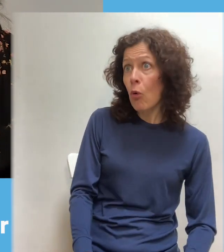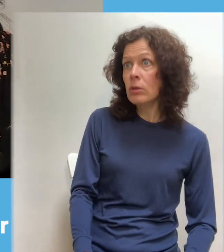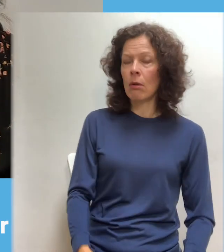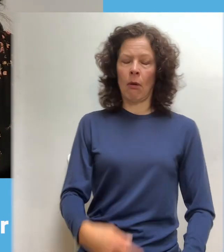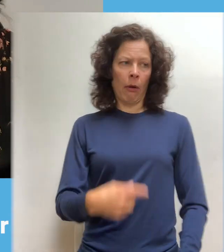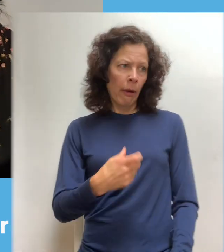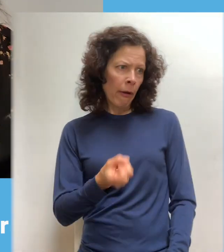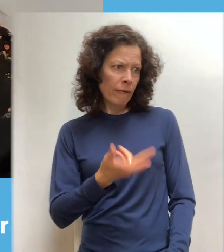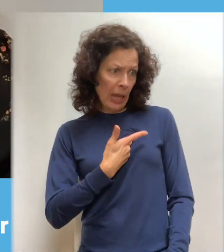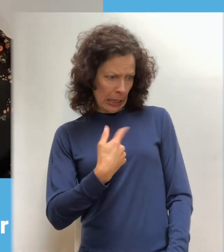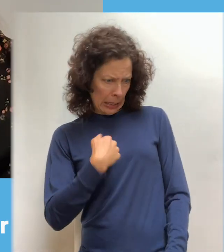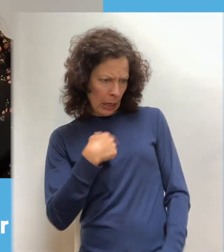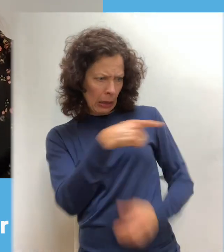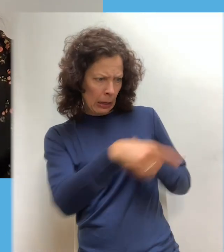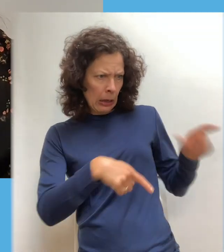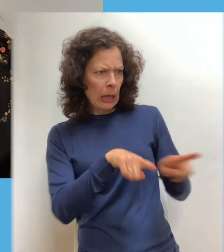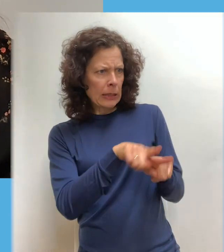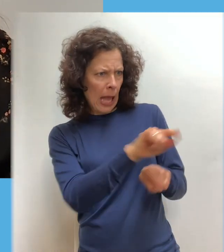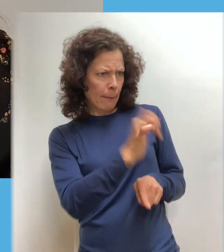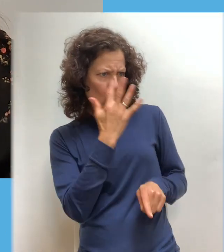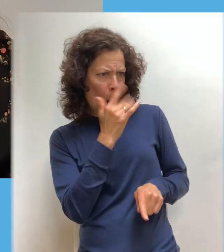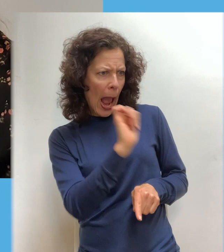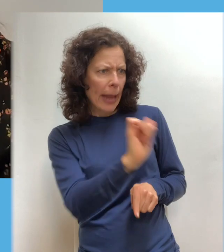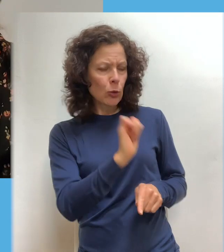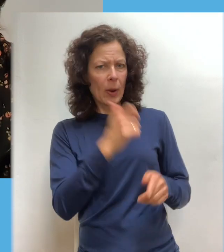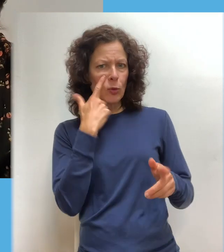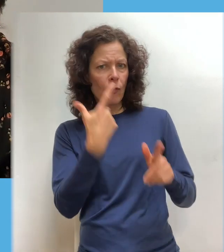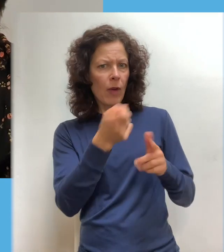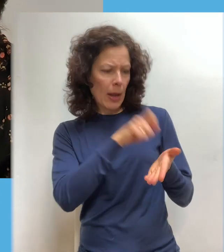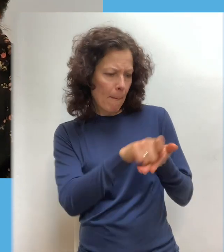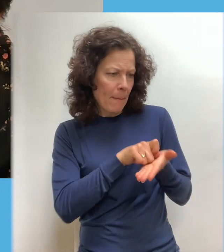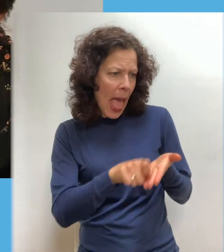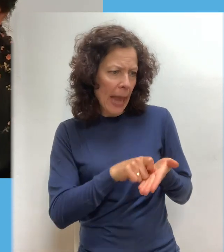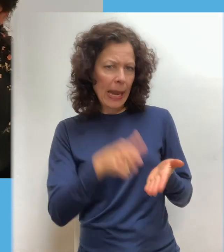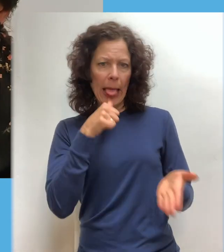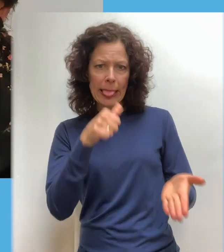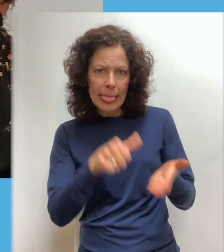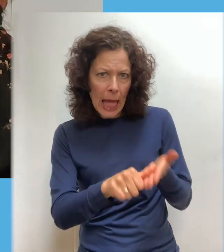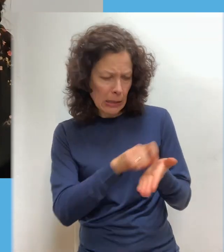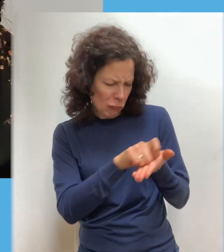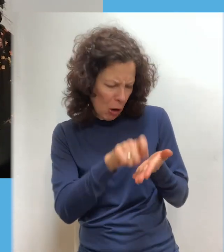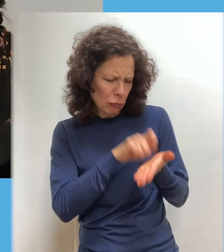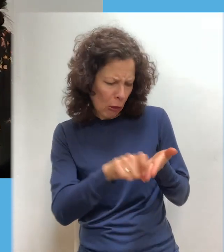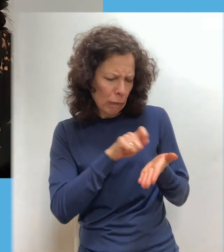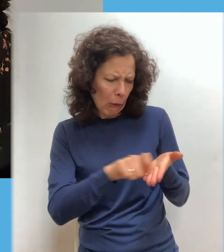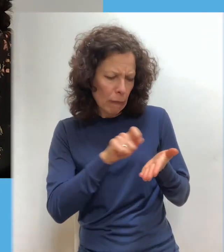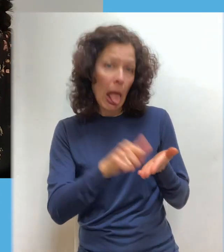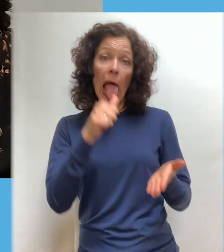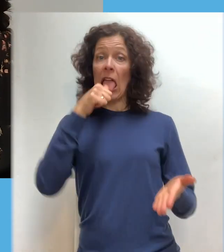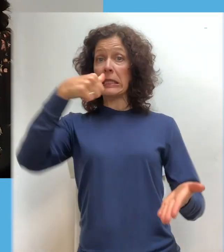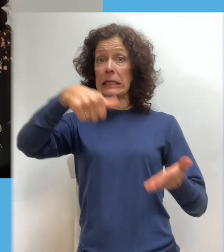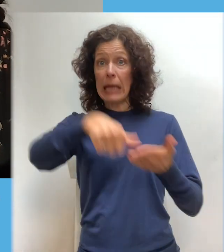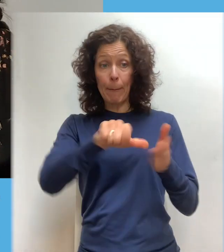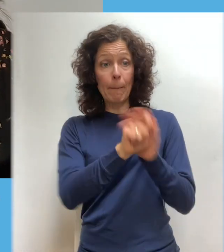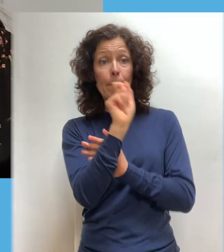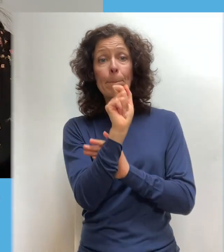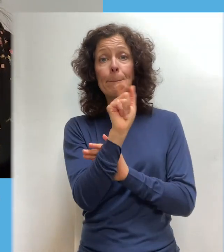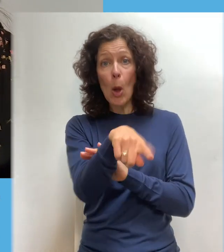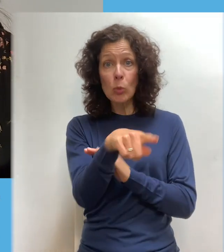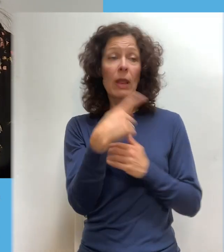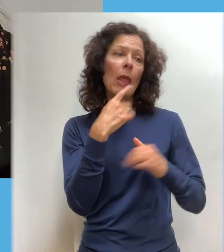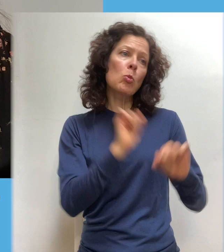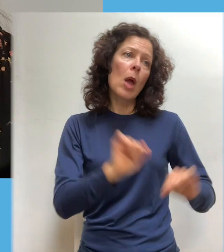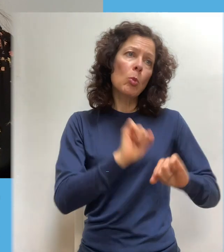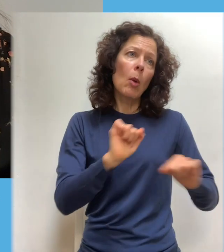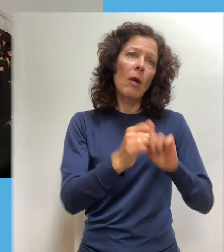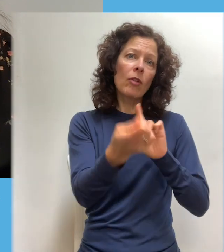find a pen, write a letter, and post it, then wait days for a reply," laughed Mrs. Stevens. "Life might